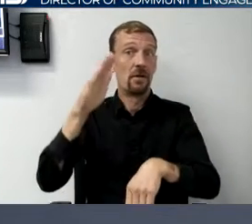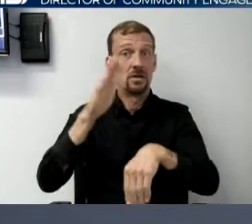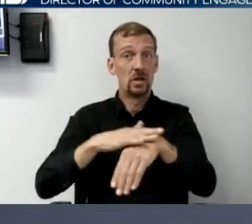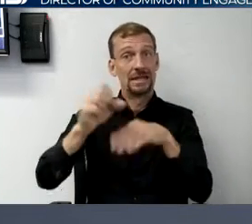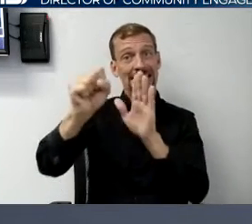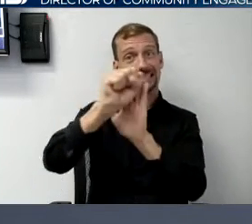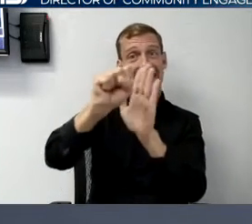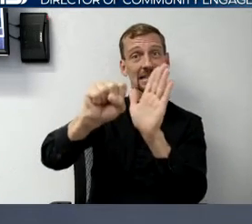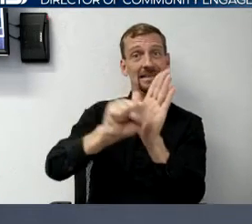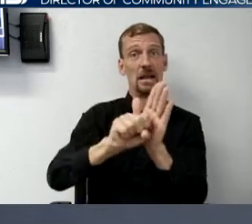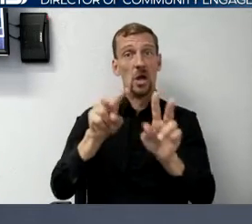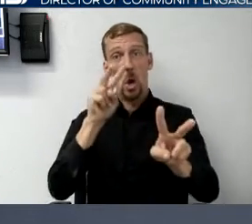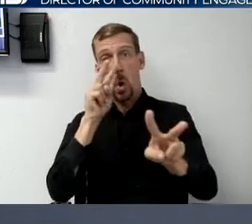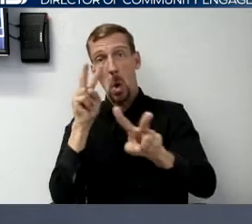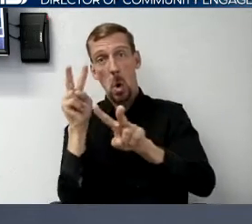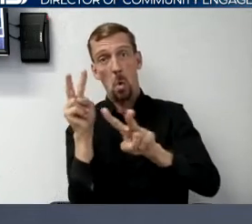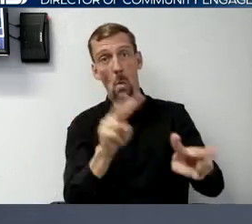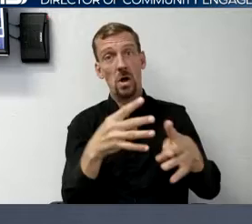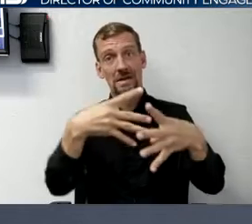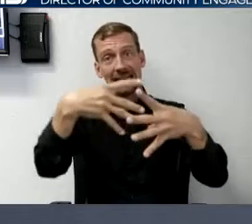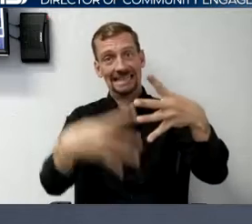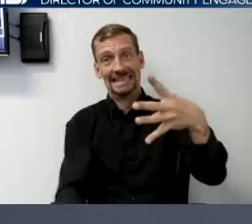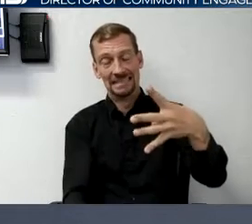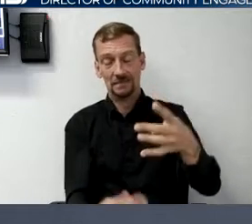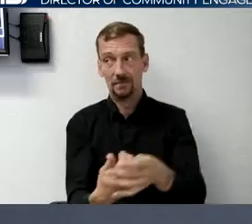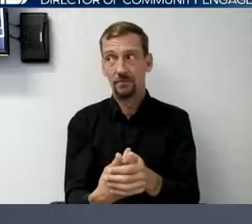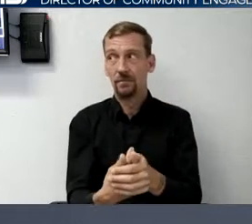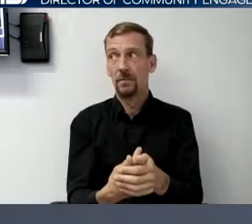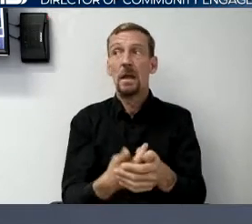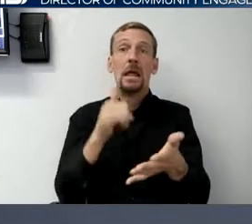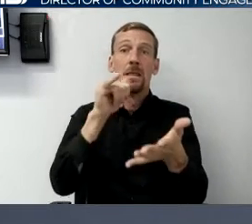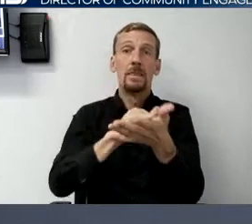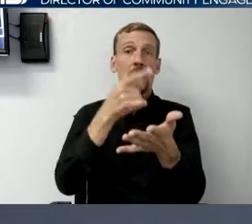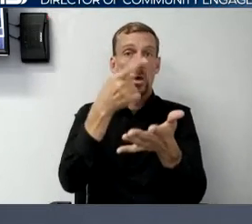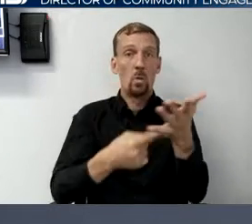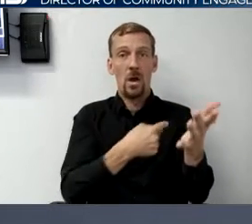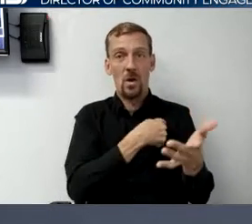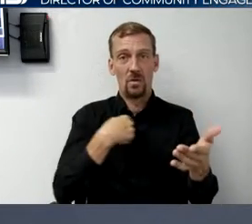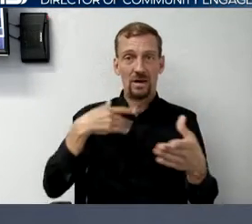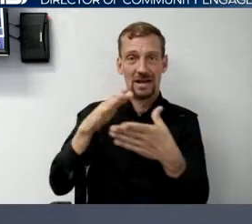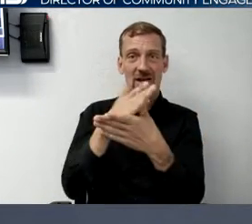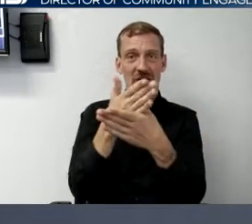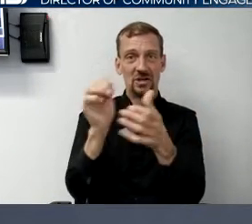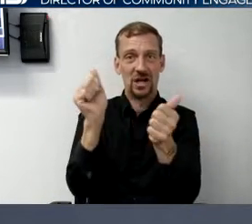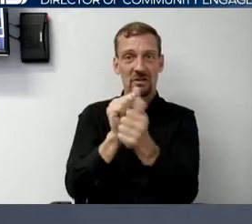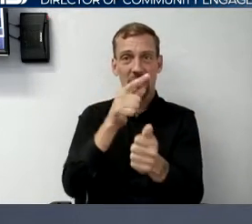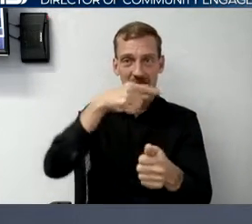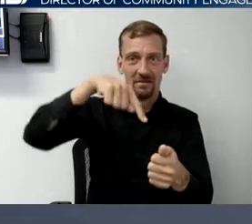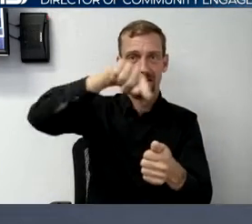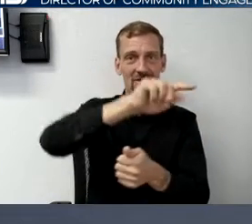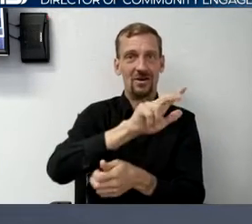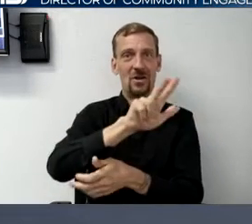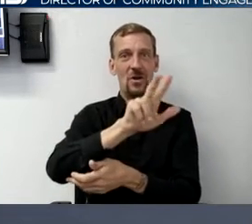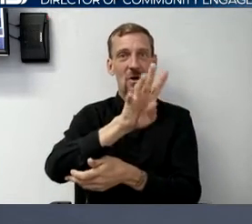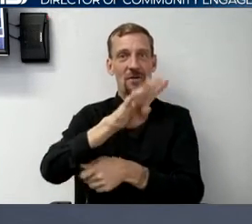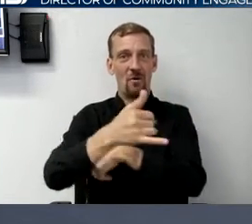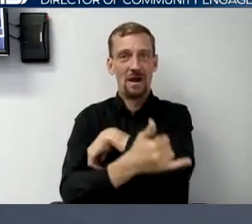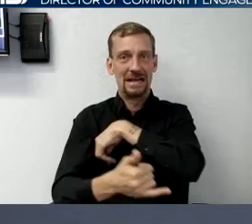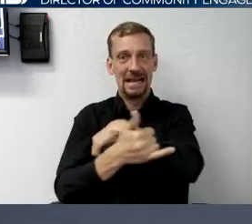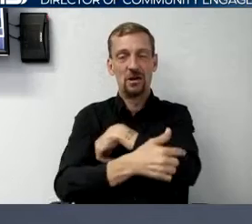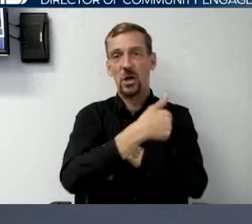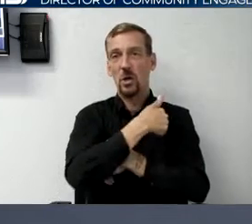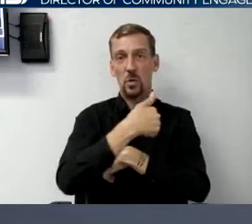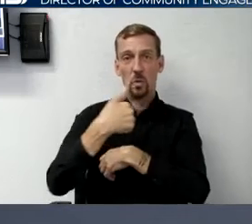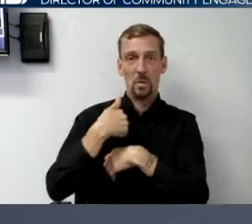state's watch list, which essentially what we share in common then among those 34 counties is that we are more